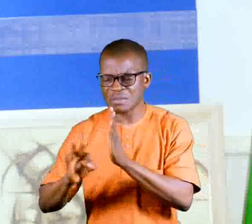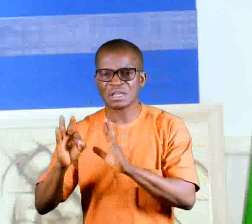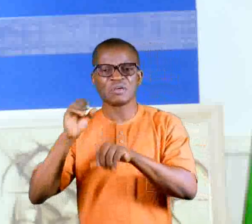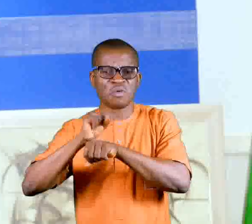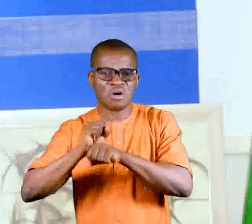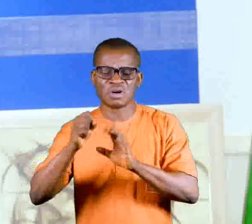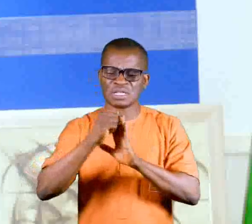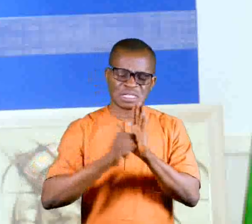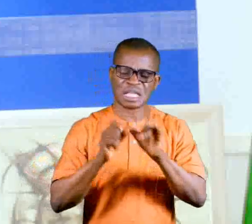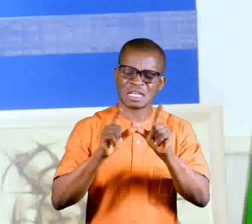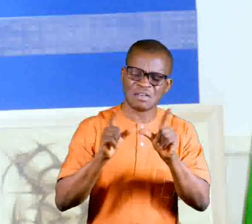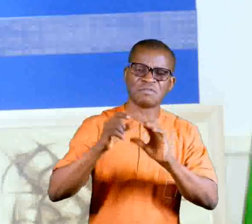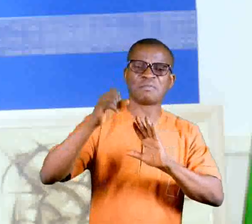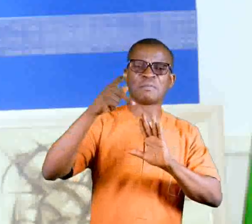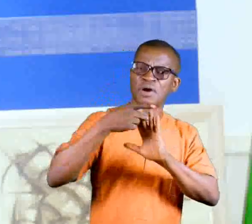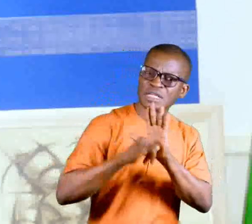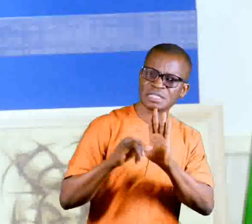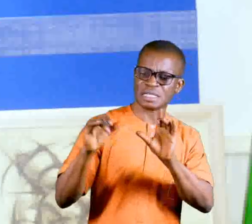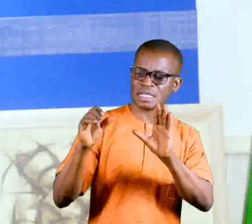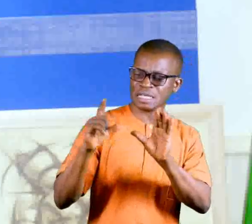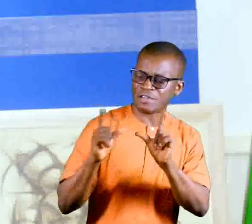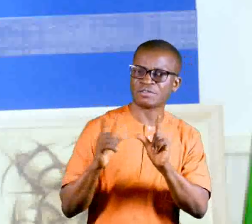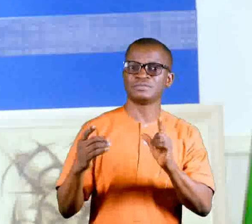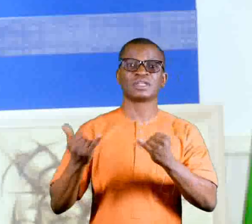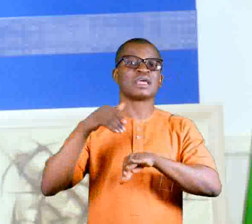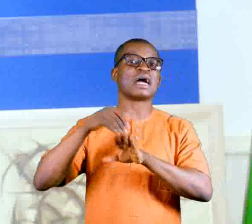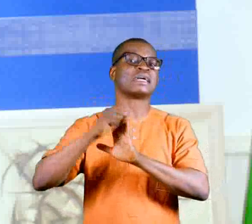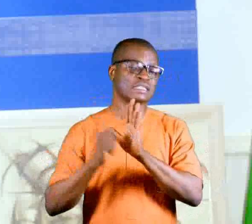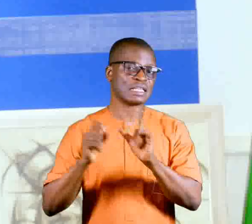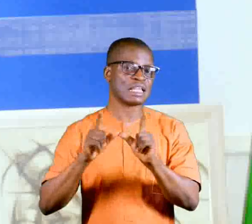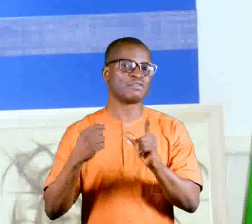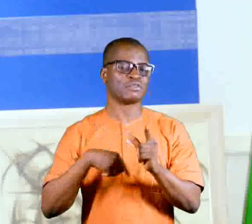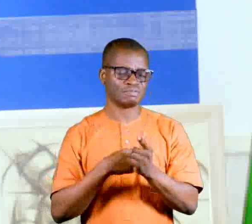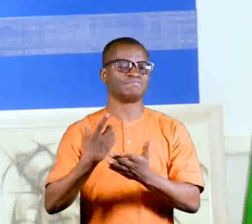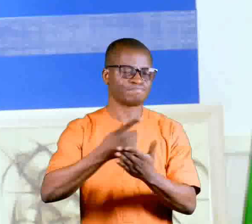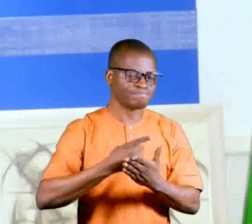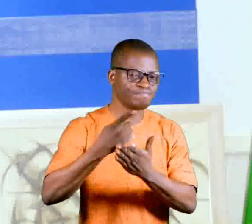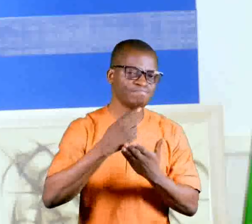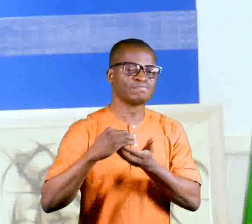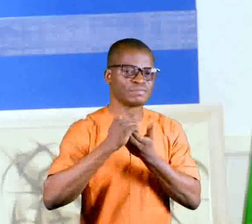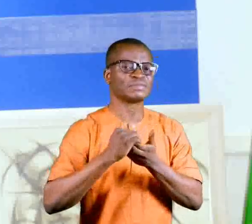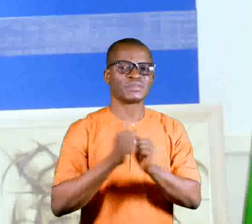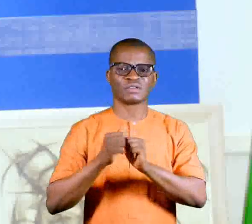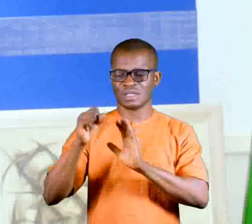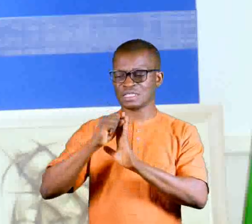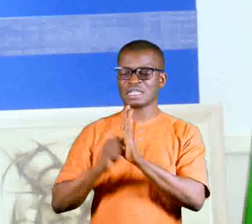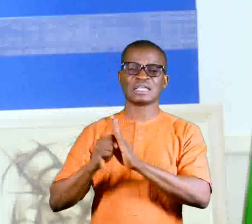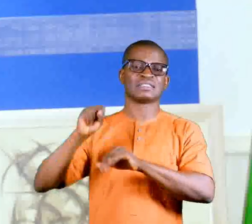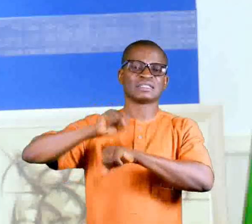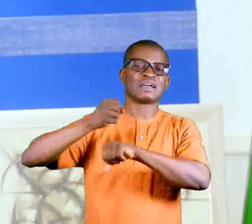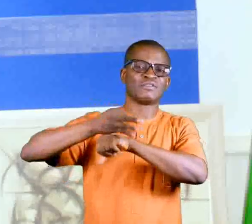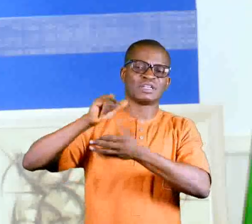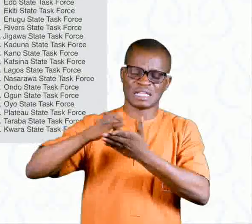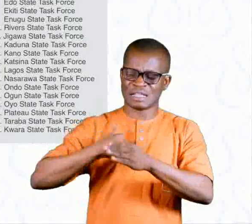accountability framework, you have state level, then you have policy level. At the state level, we've started the engagement with state task forces, which have been